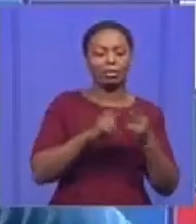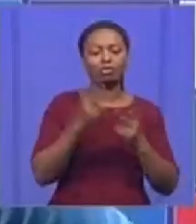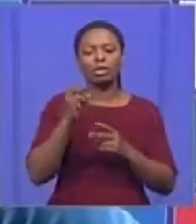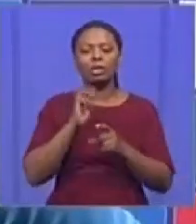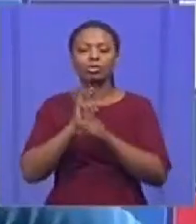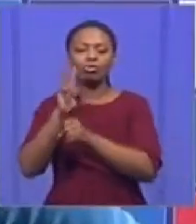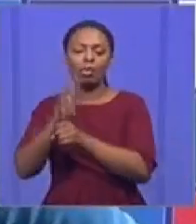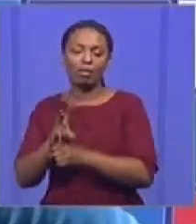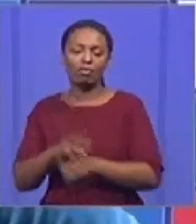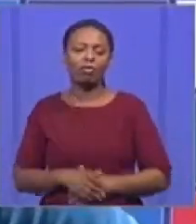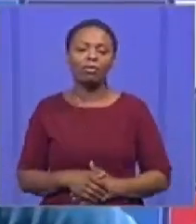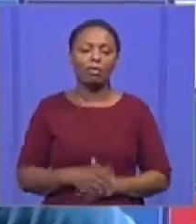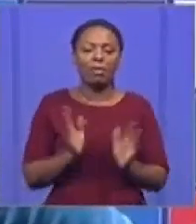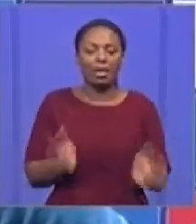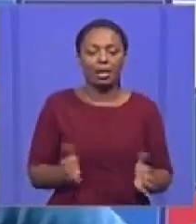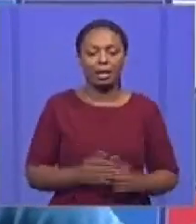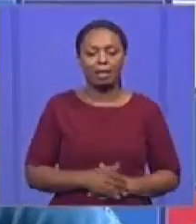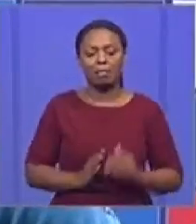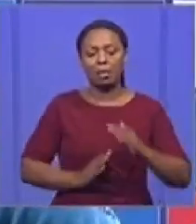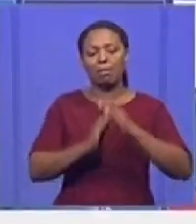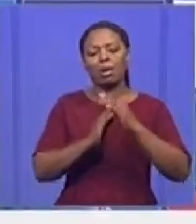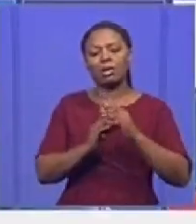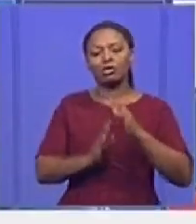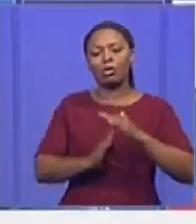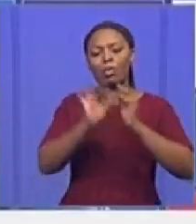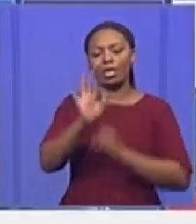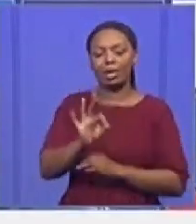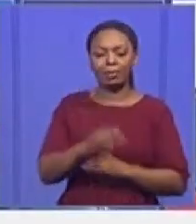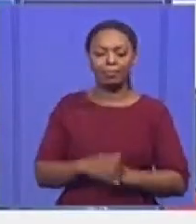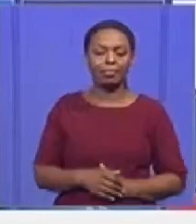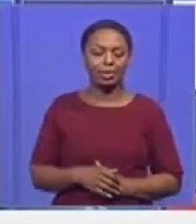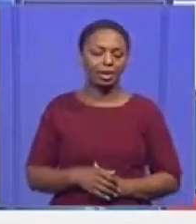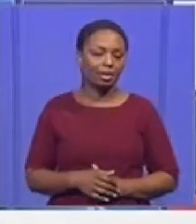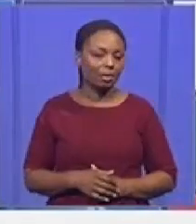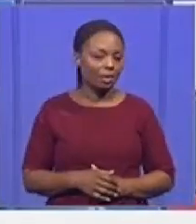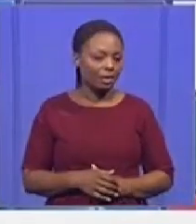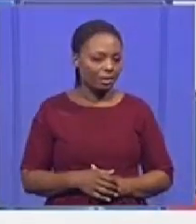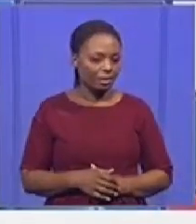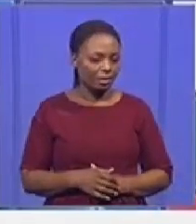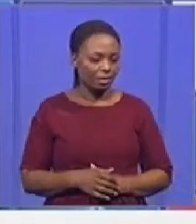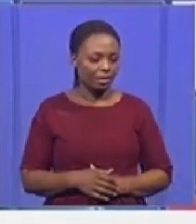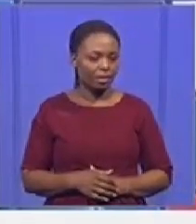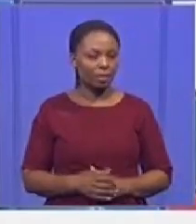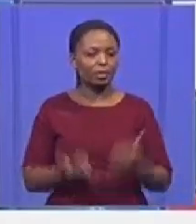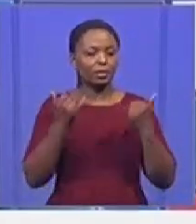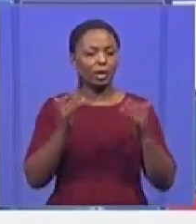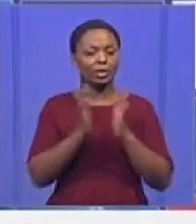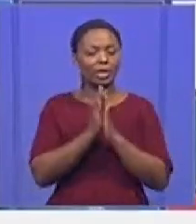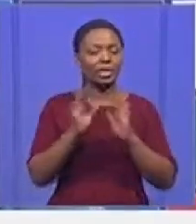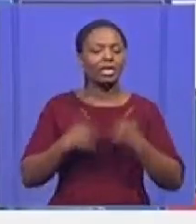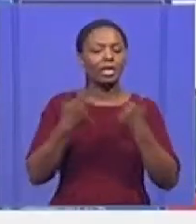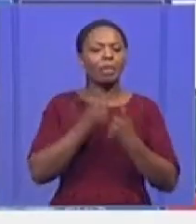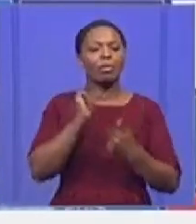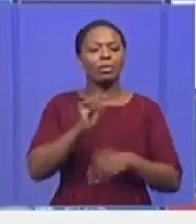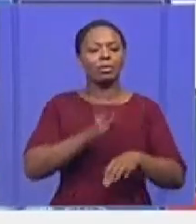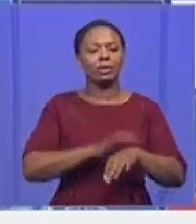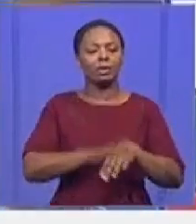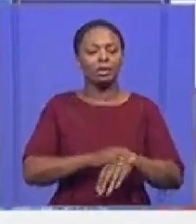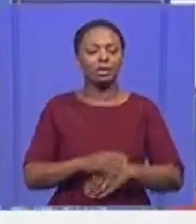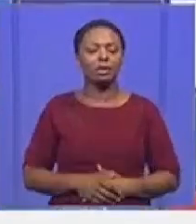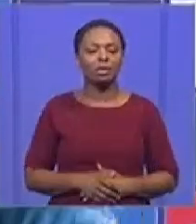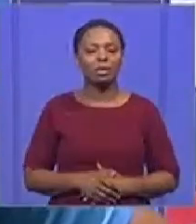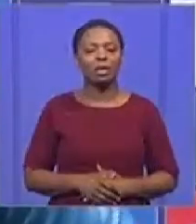to pick up points now. We, you know, in the last few seasons we've let ourselves down going into the final 10 games of the season, and that's something,